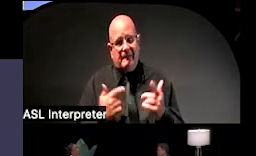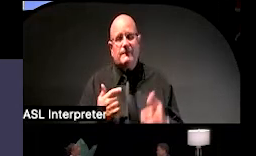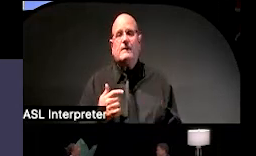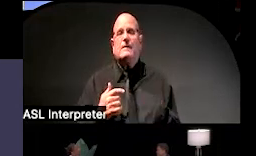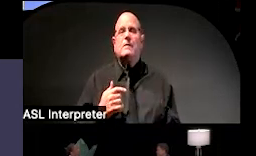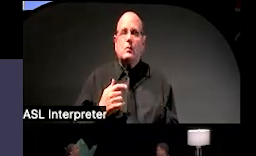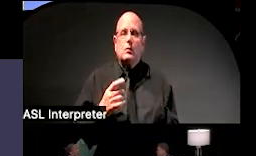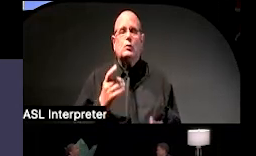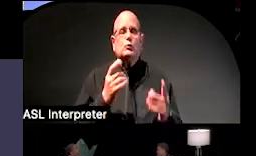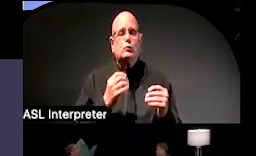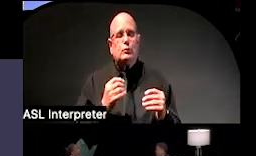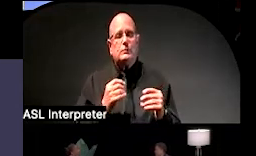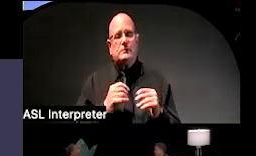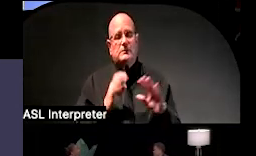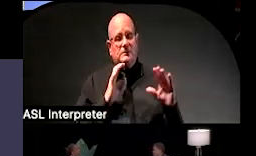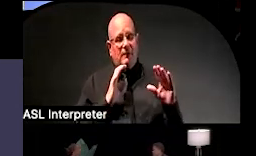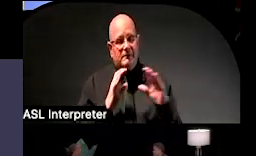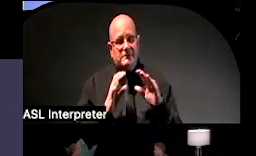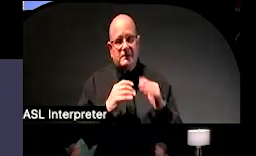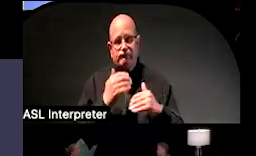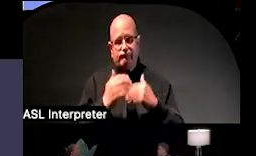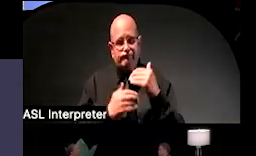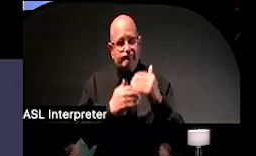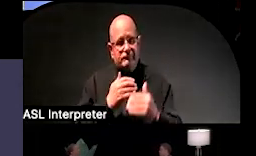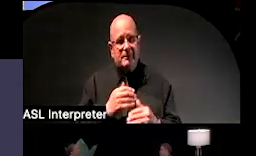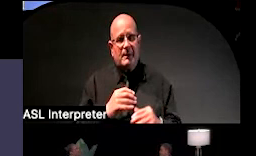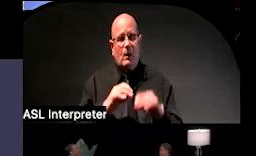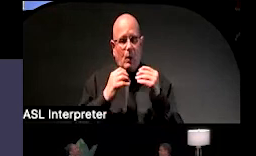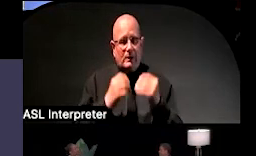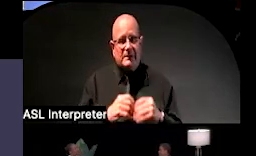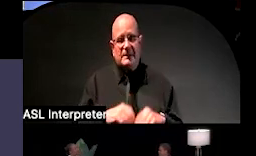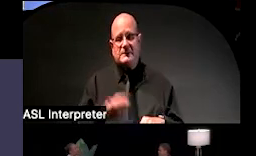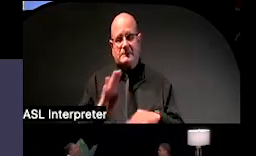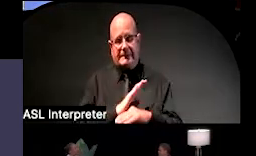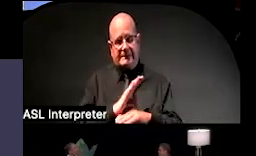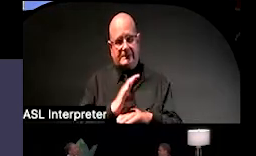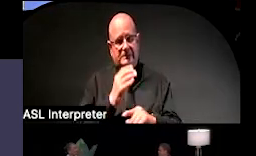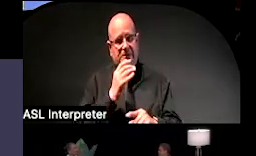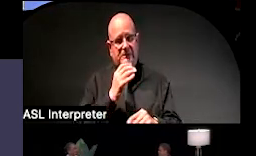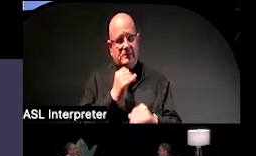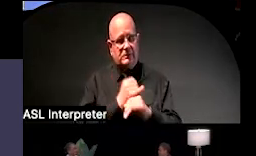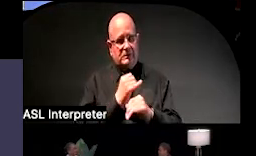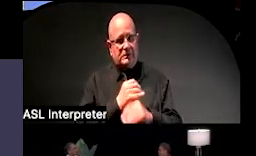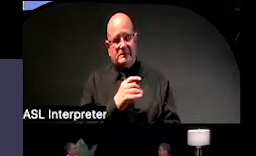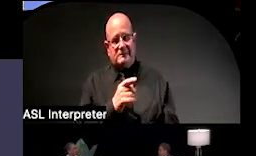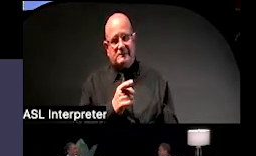you may be at an organization or institution or business that one feels doesn't